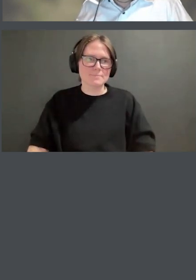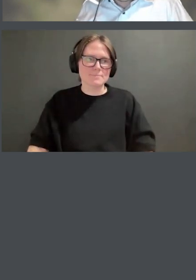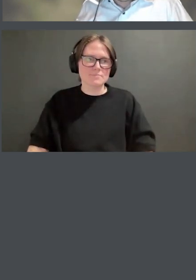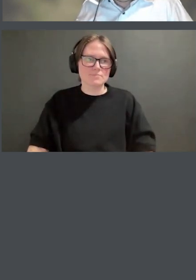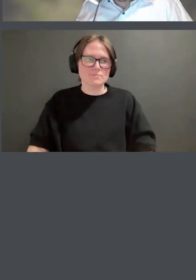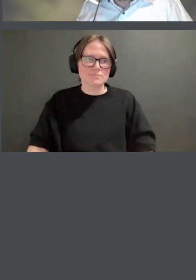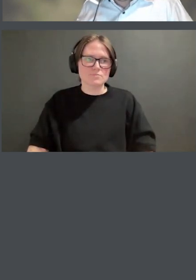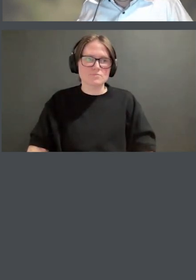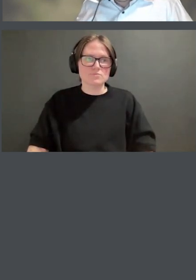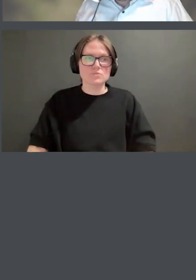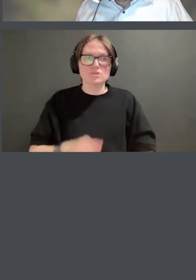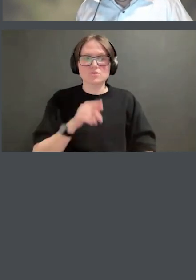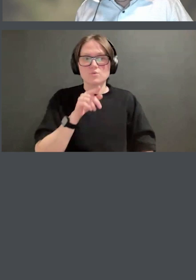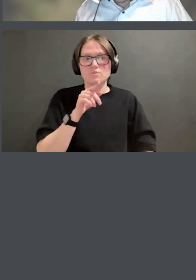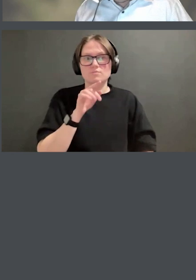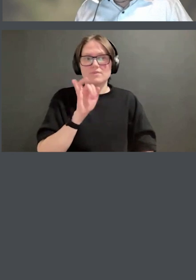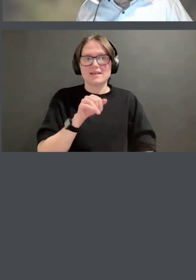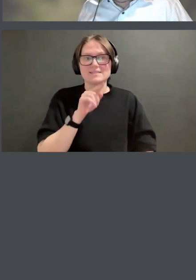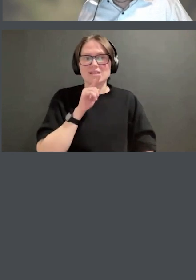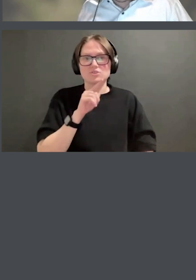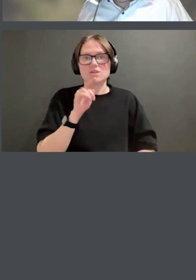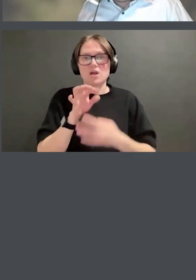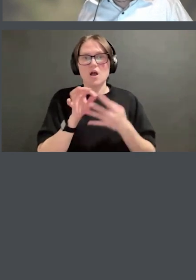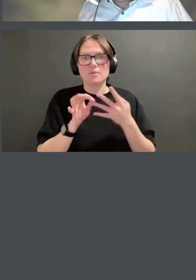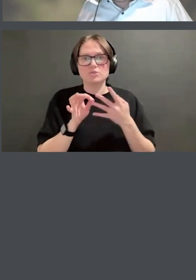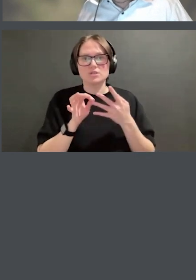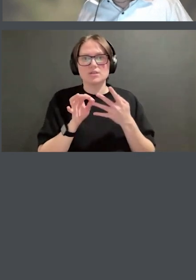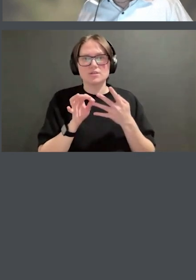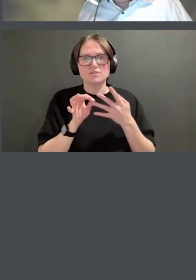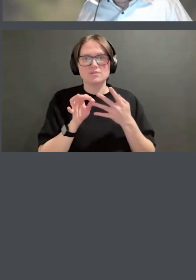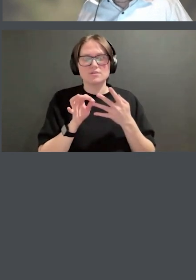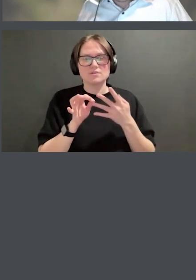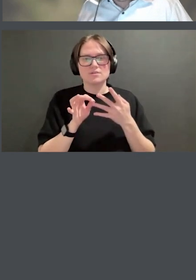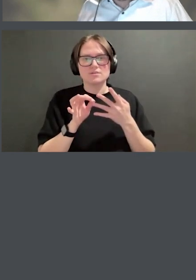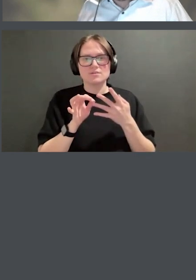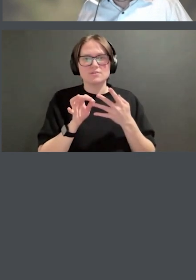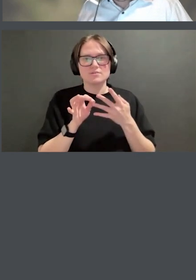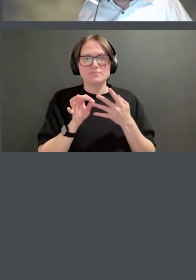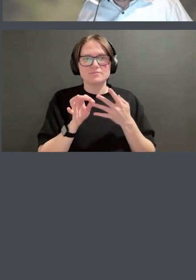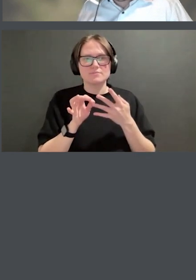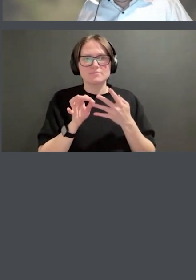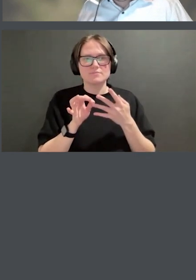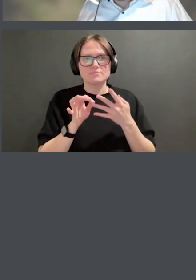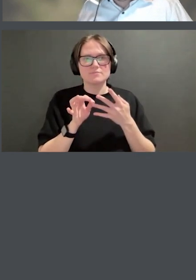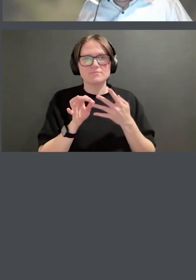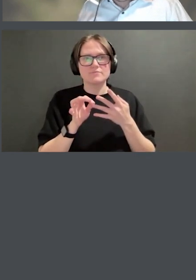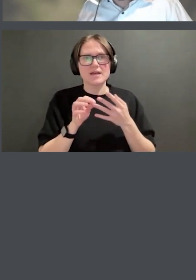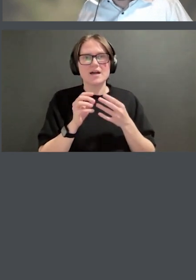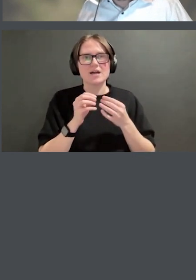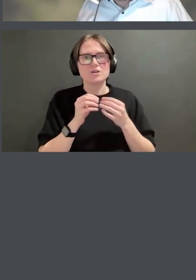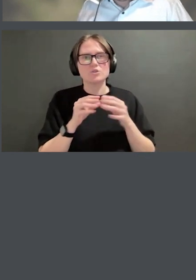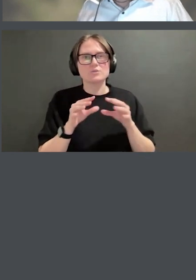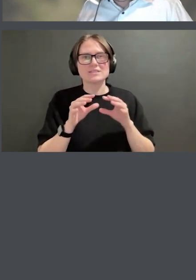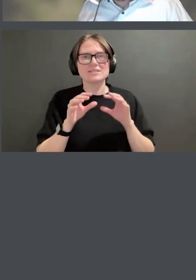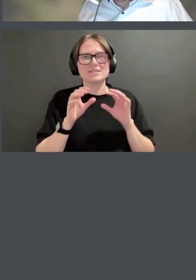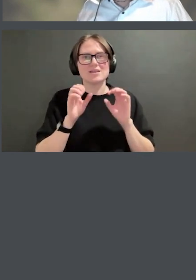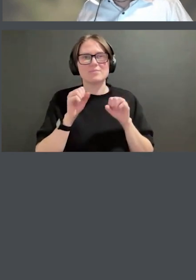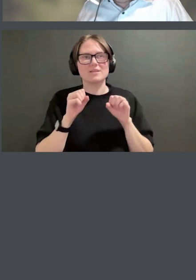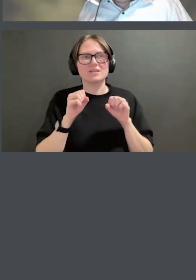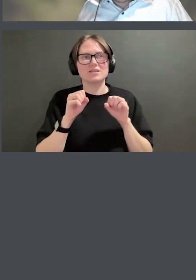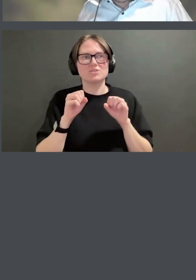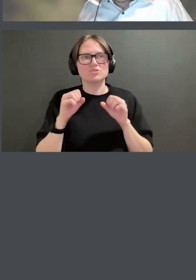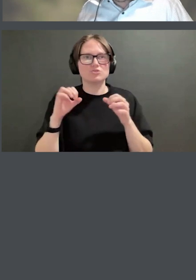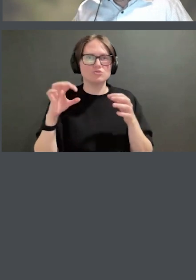So this is actually an option that loses a fair amount of the ability to transmit gain to the skull base. So it's not a good option